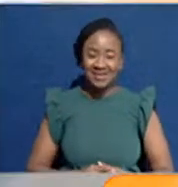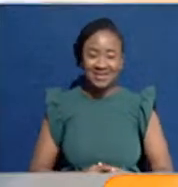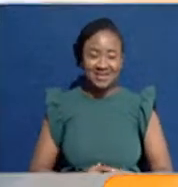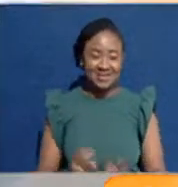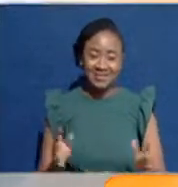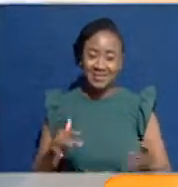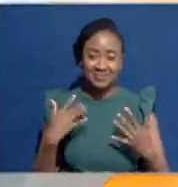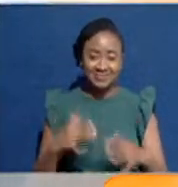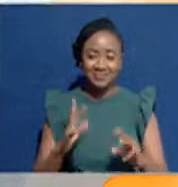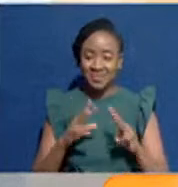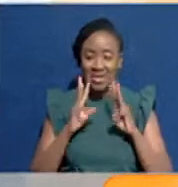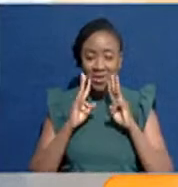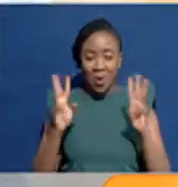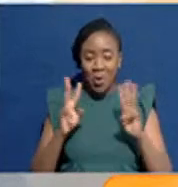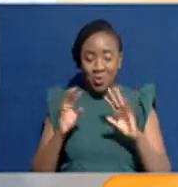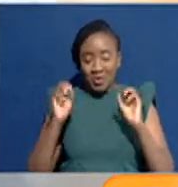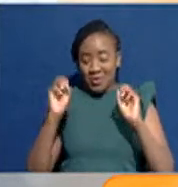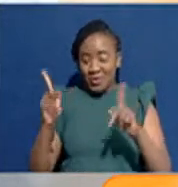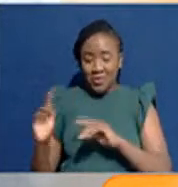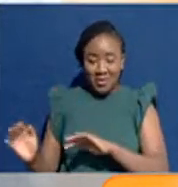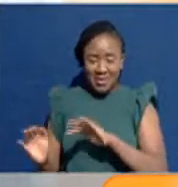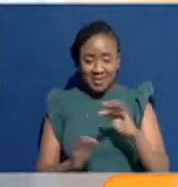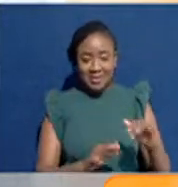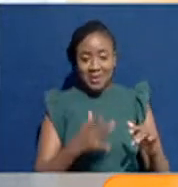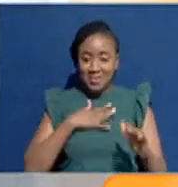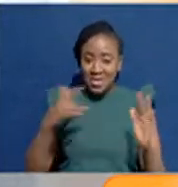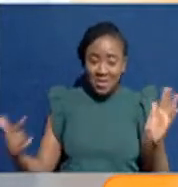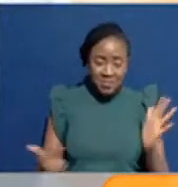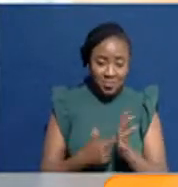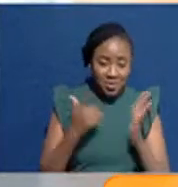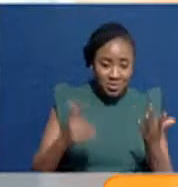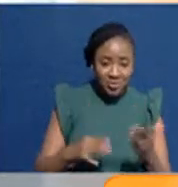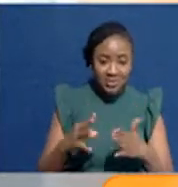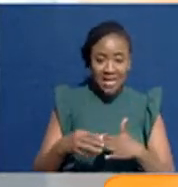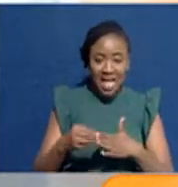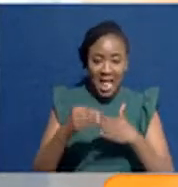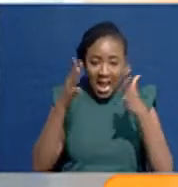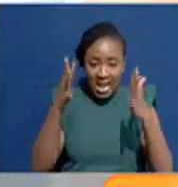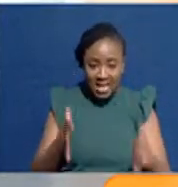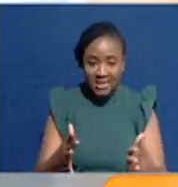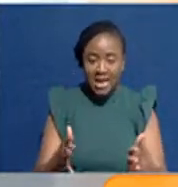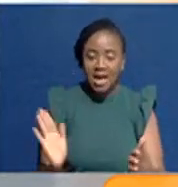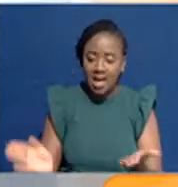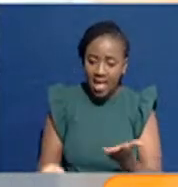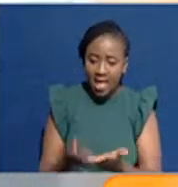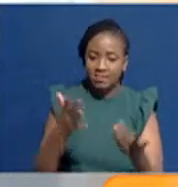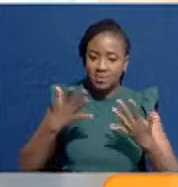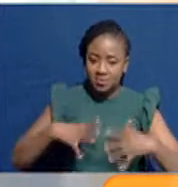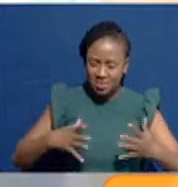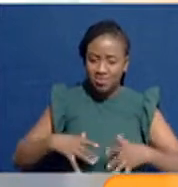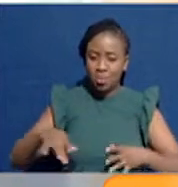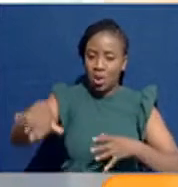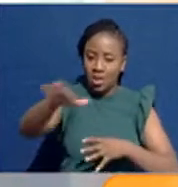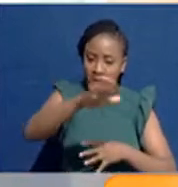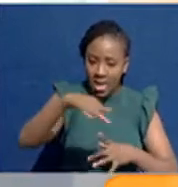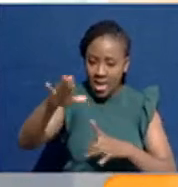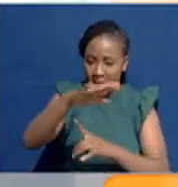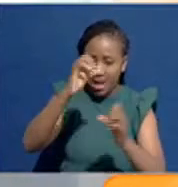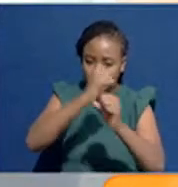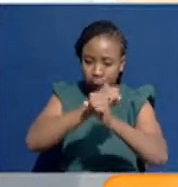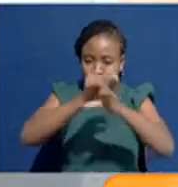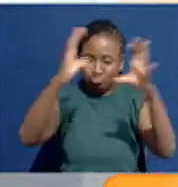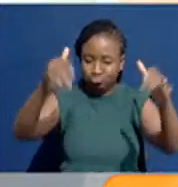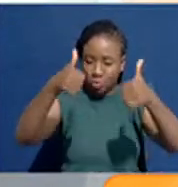So for me, my point is this. A leader takes people where they ought to be. And that answers the question to somebody who